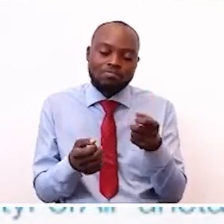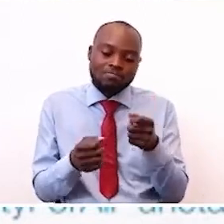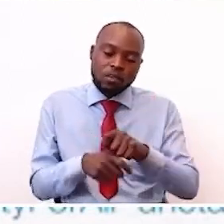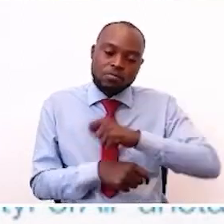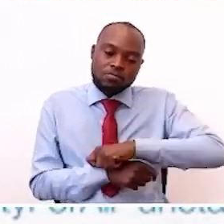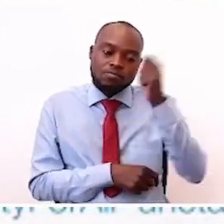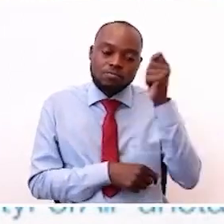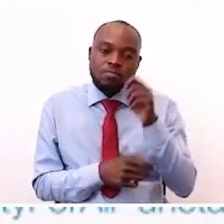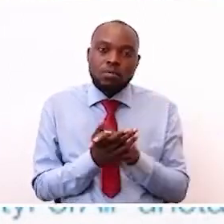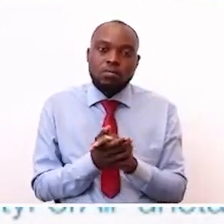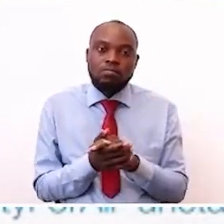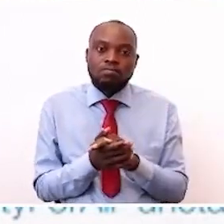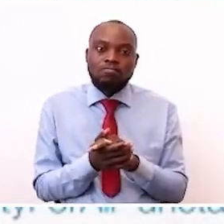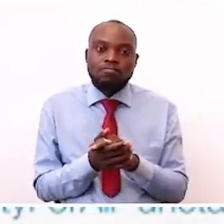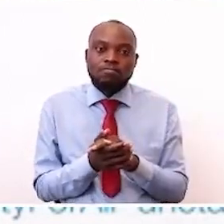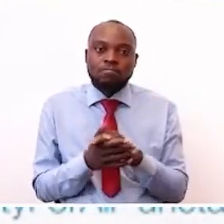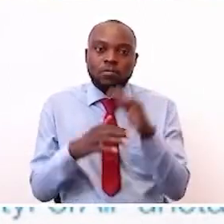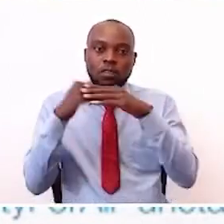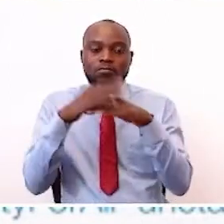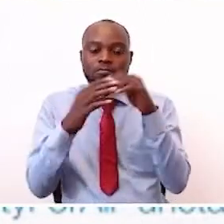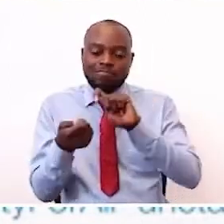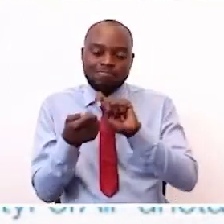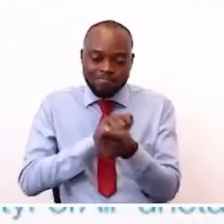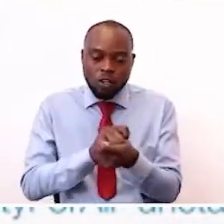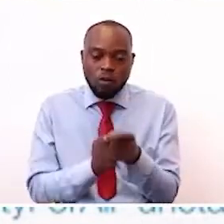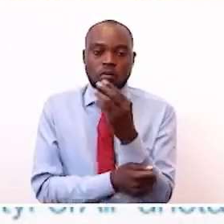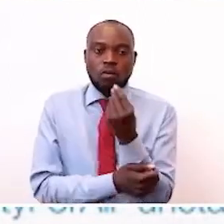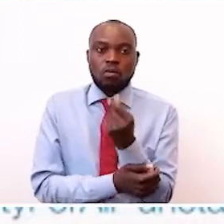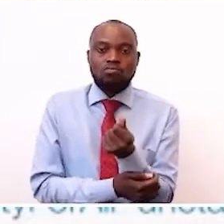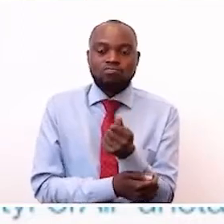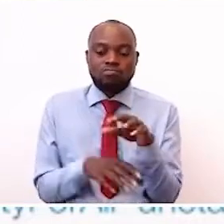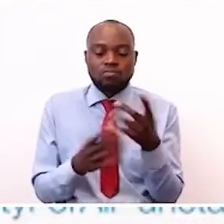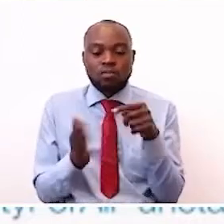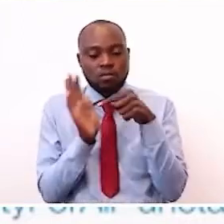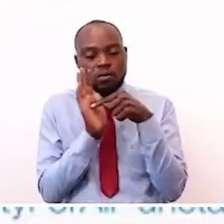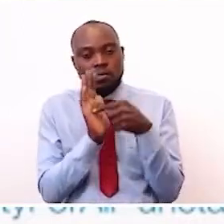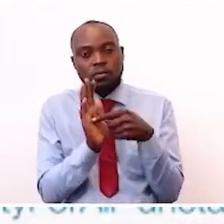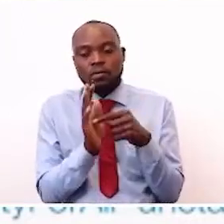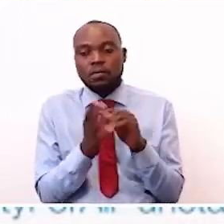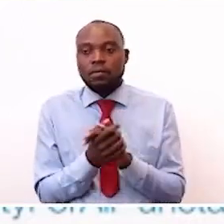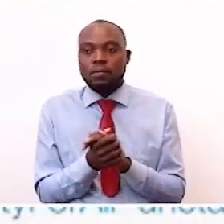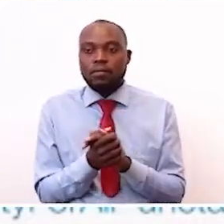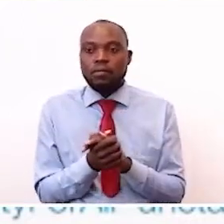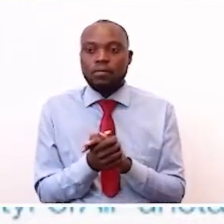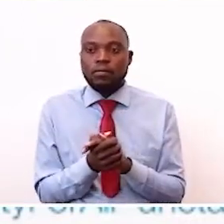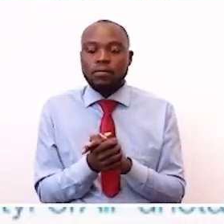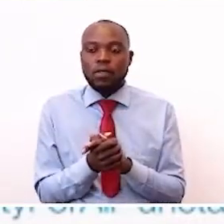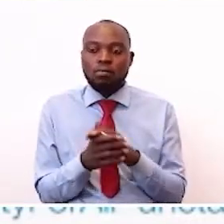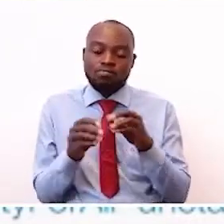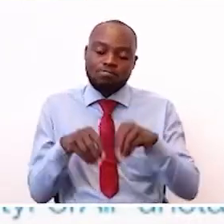achieve structural transformation of your economy, as, for example, put into